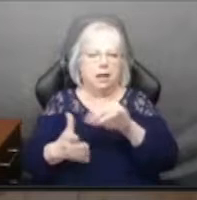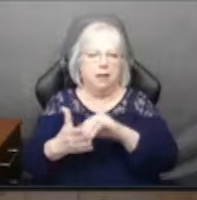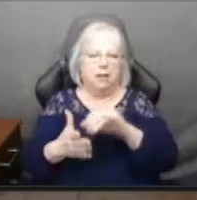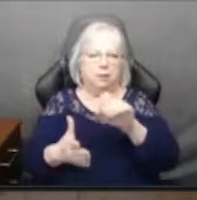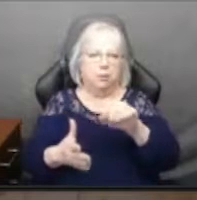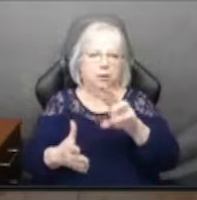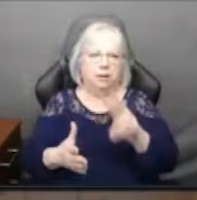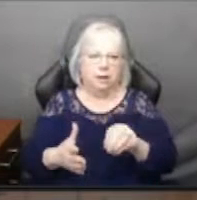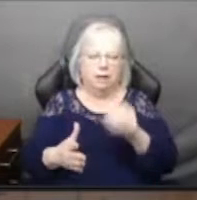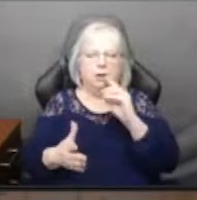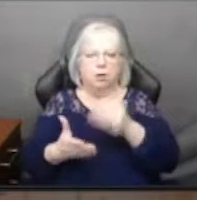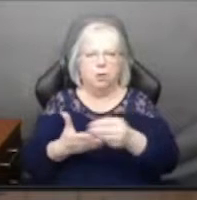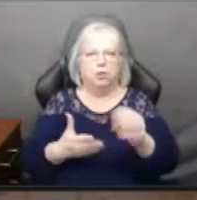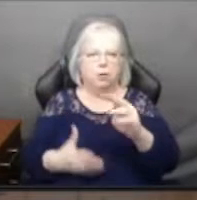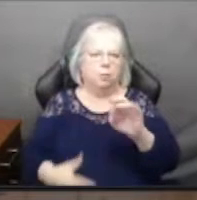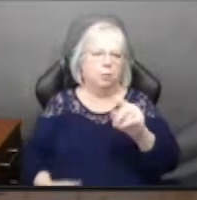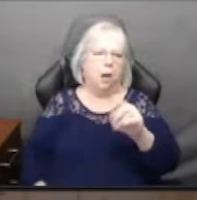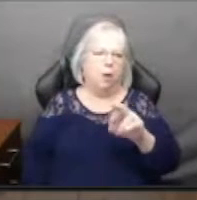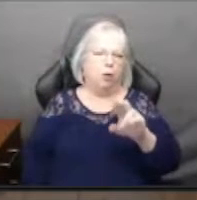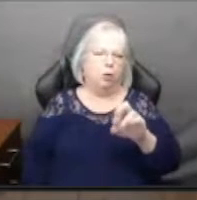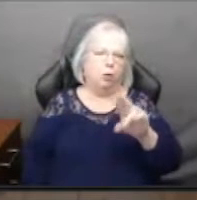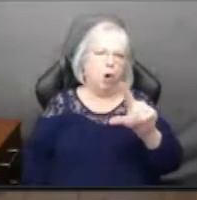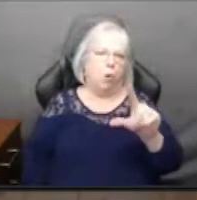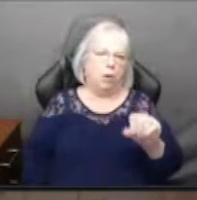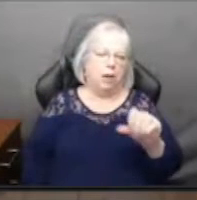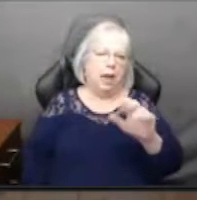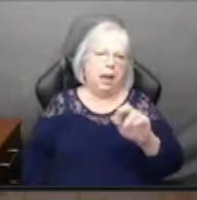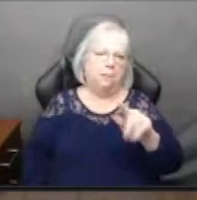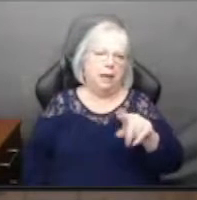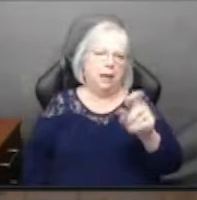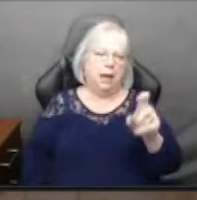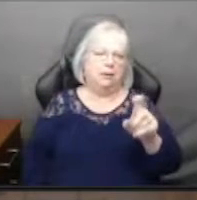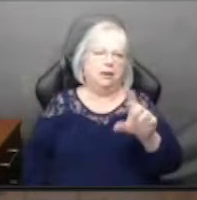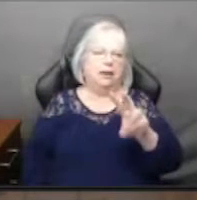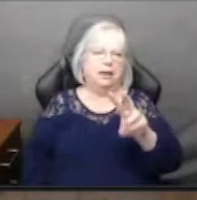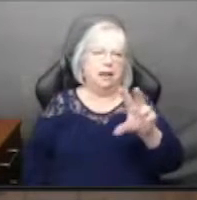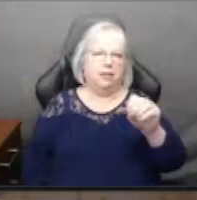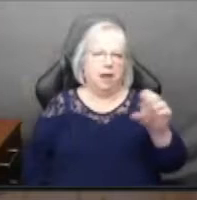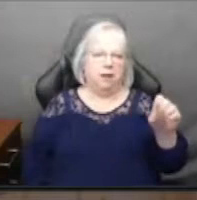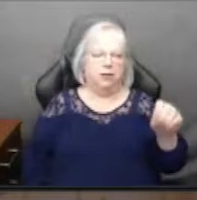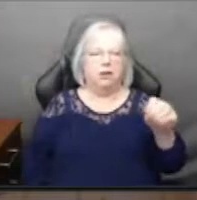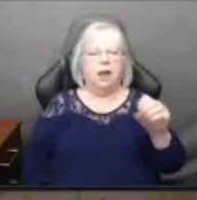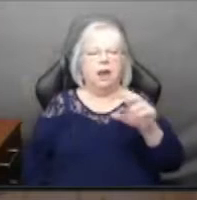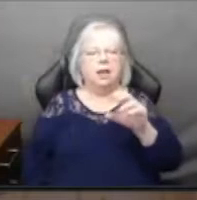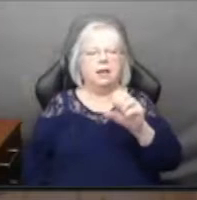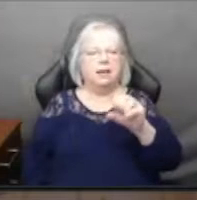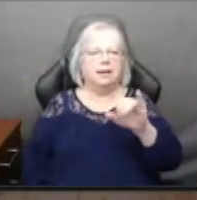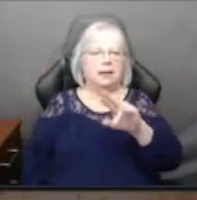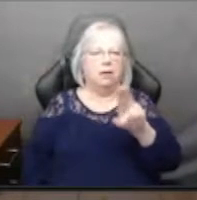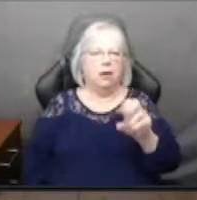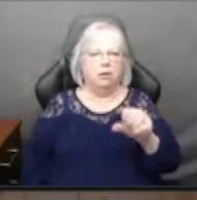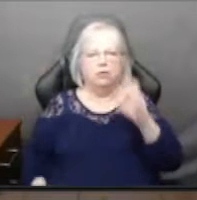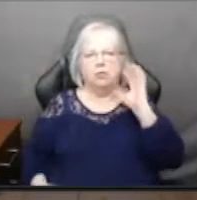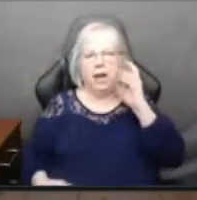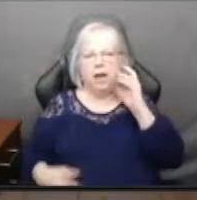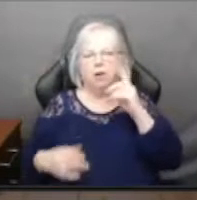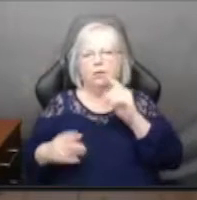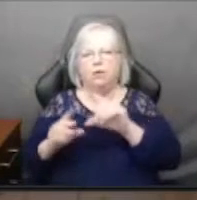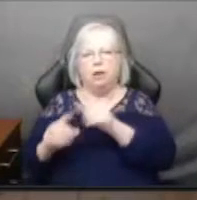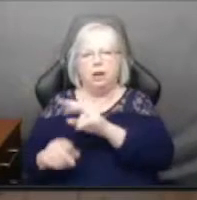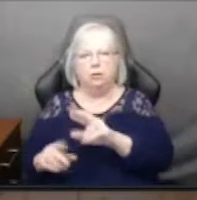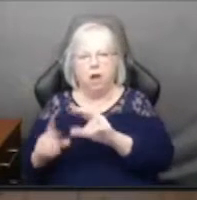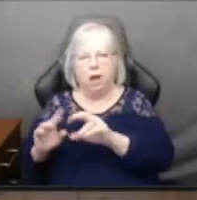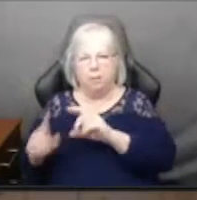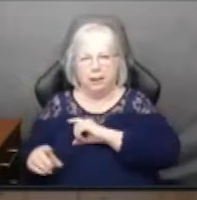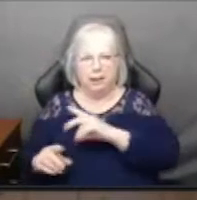$1,598,390.60 for the purchase of Motorola APX 6000 series radios for the Little Rock Police Department and the Little Rock Fire Department. An ordinance to condemn